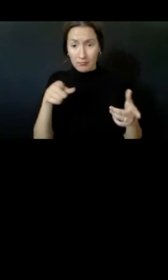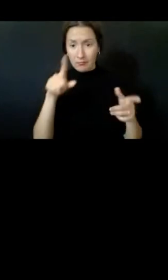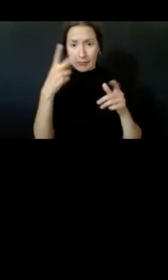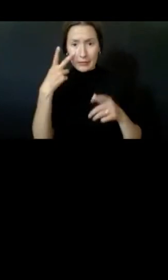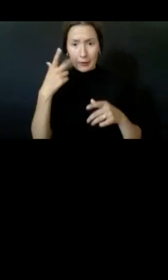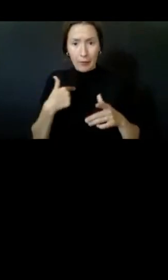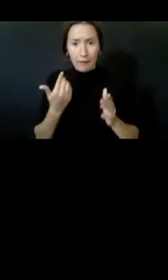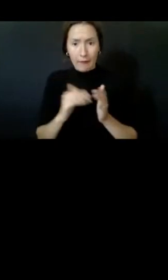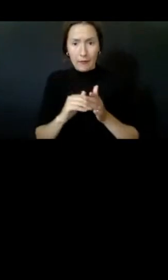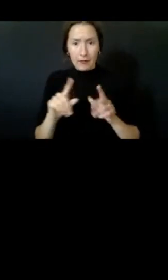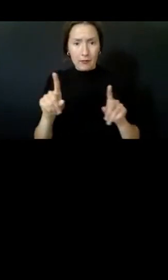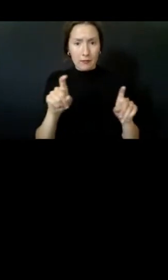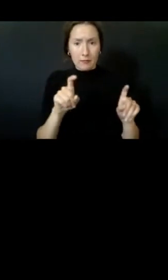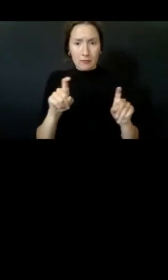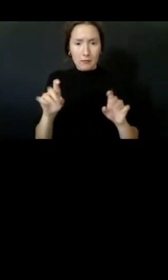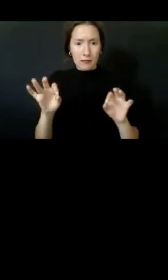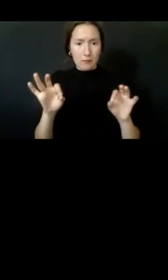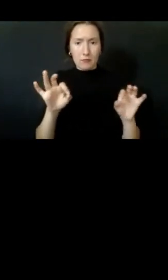Okay.